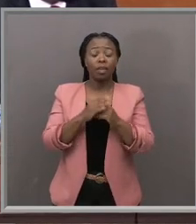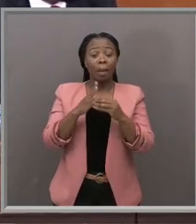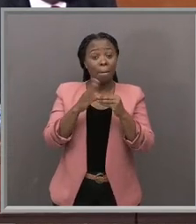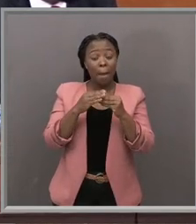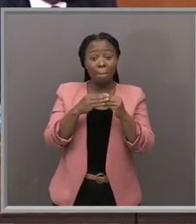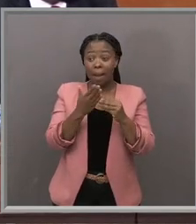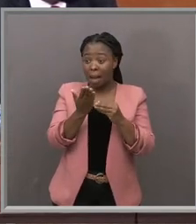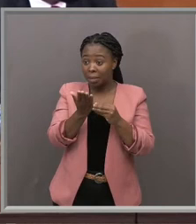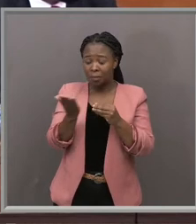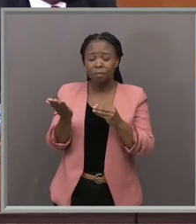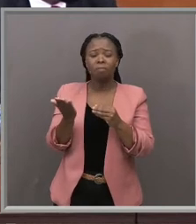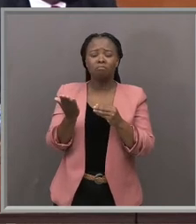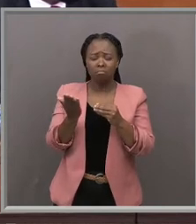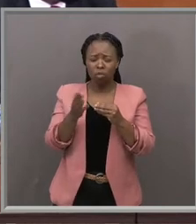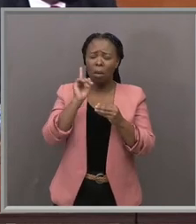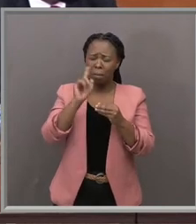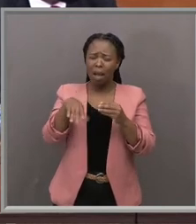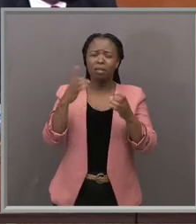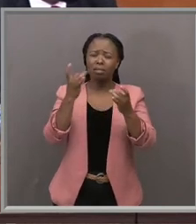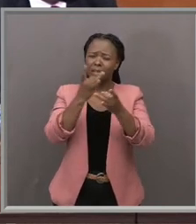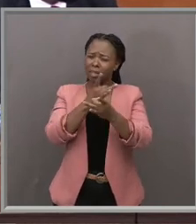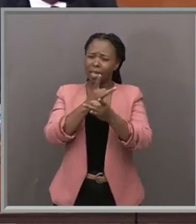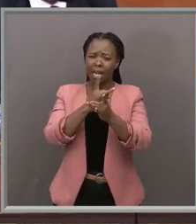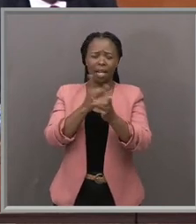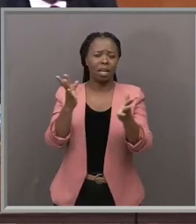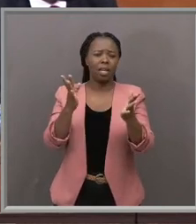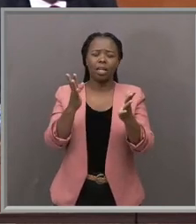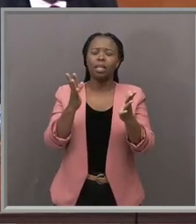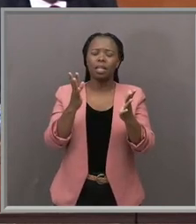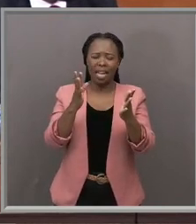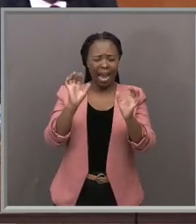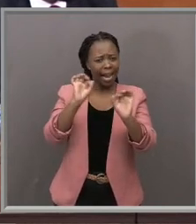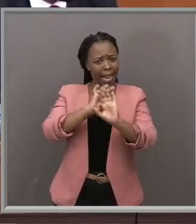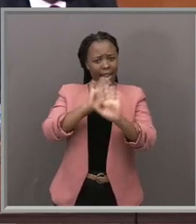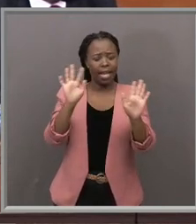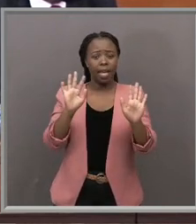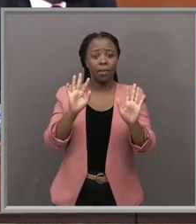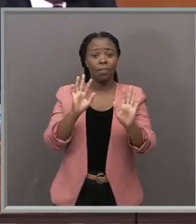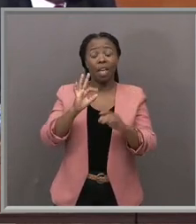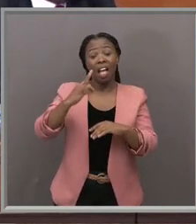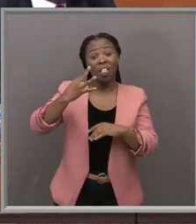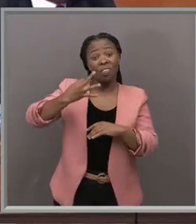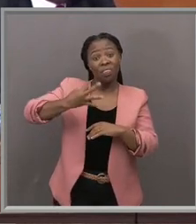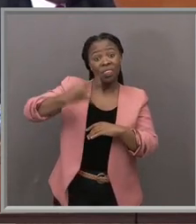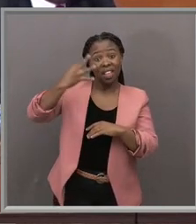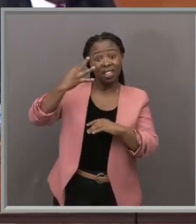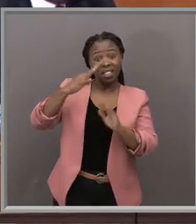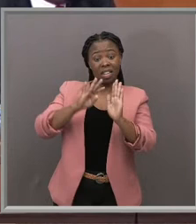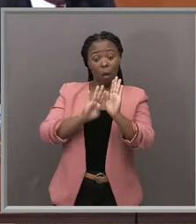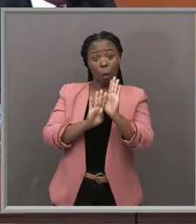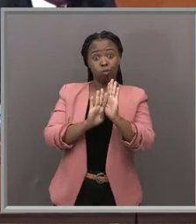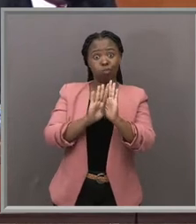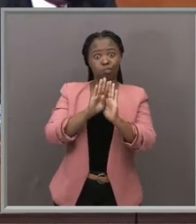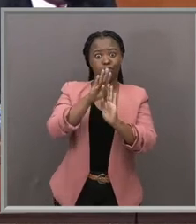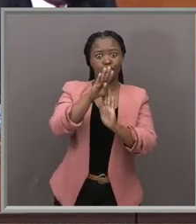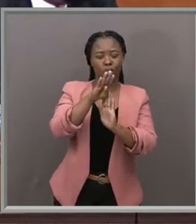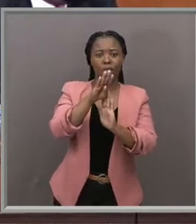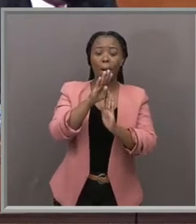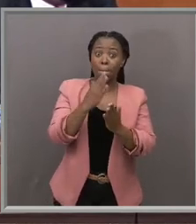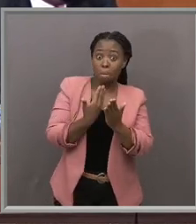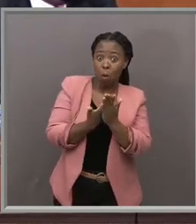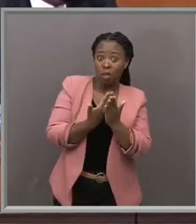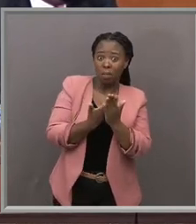clear that the third wave is still a real possibility as we approach winter.